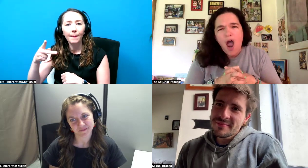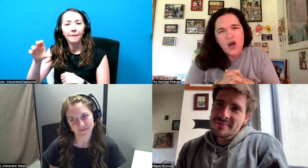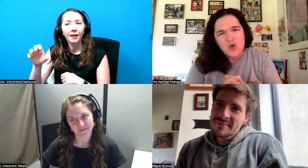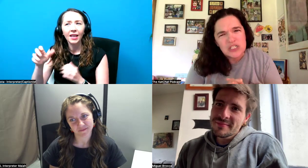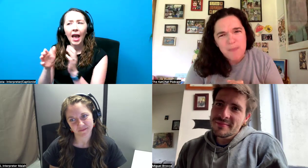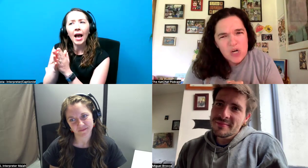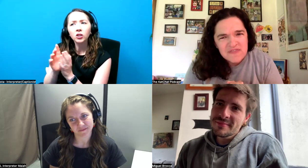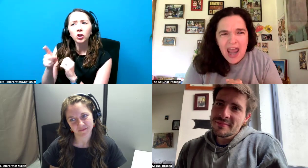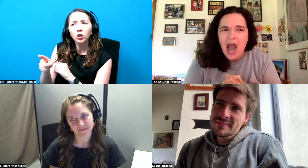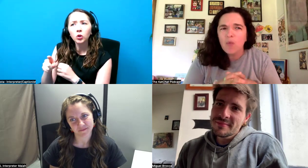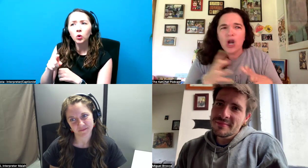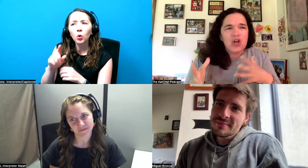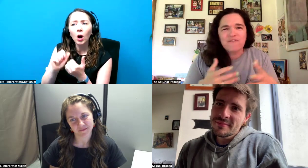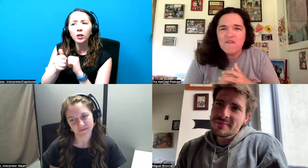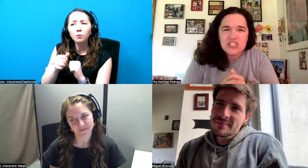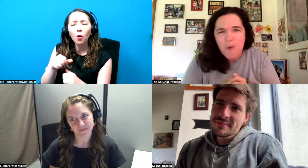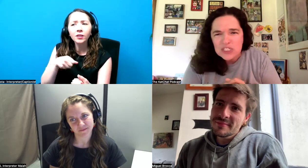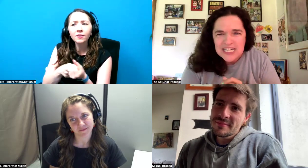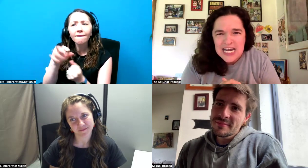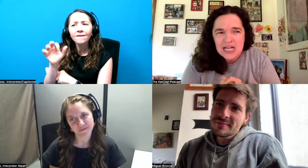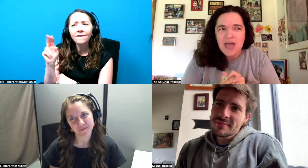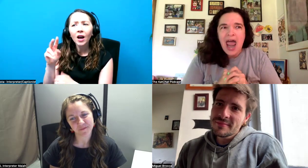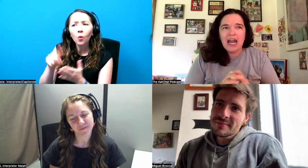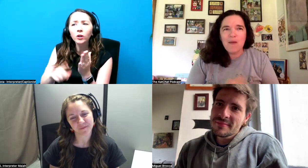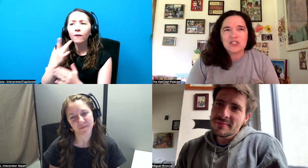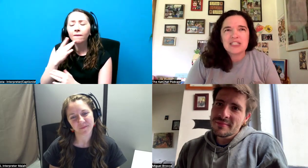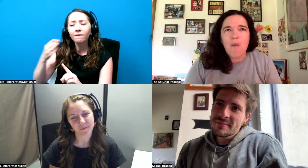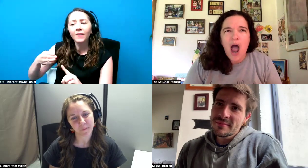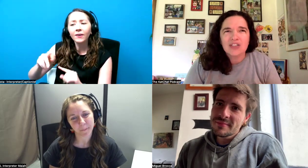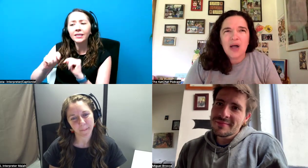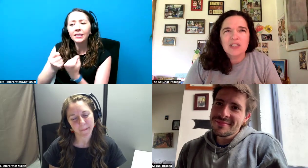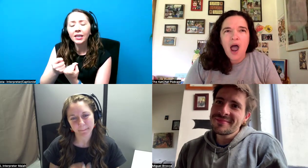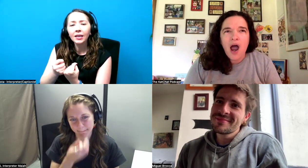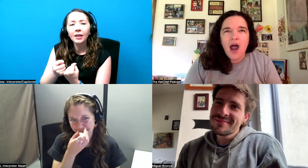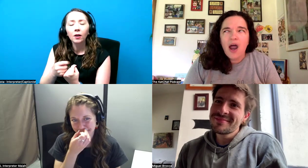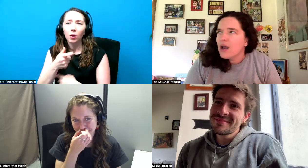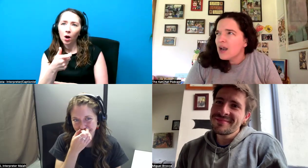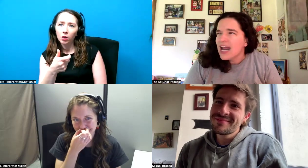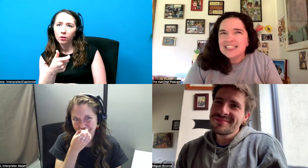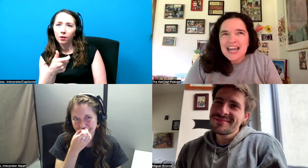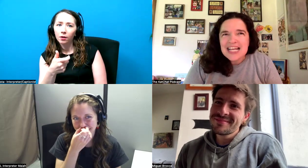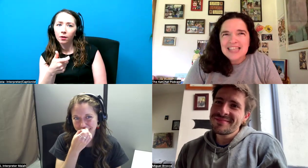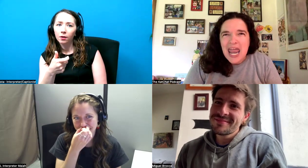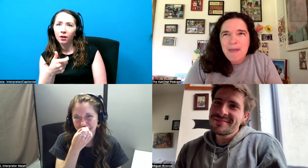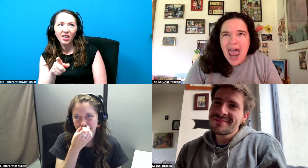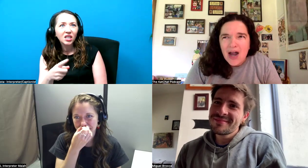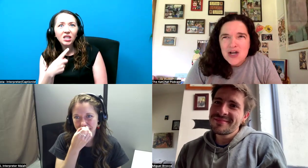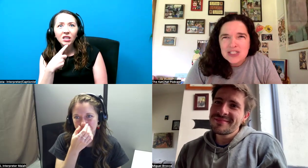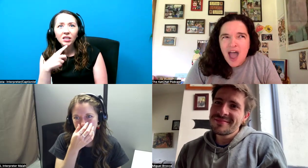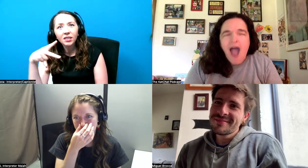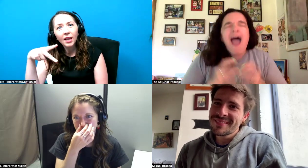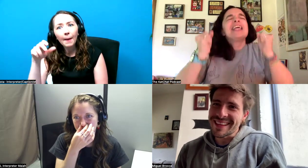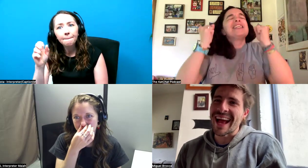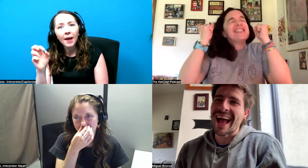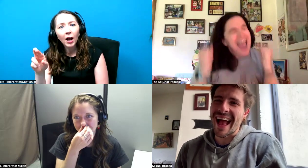you, are you a sports fan? What are your favorite sports teams? And I was just watched, I was like, did he say